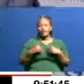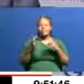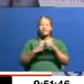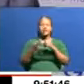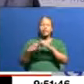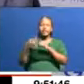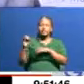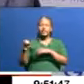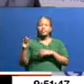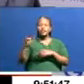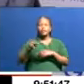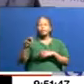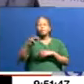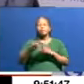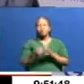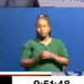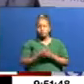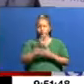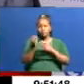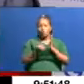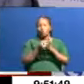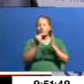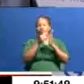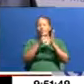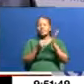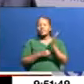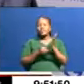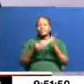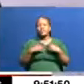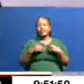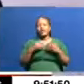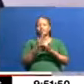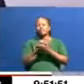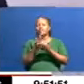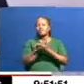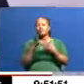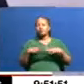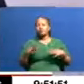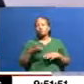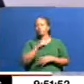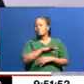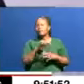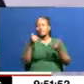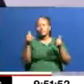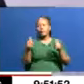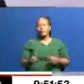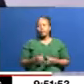shillings. The listed has not proposed a dividend payout to shareholders. Income is up